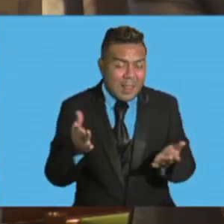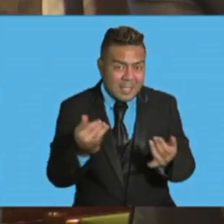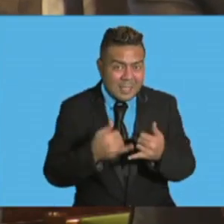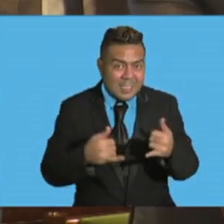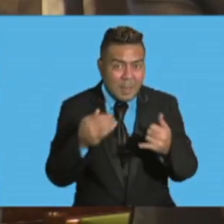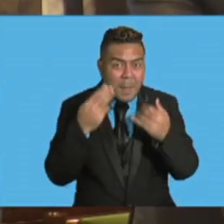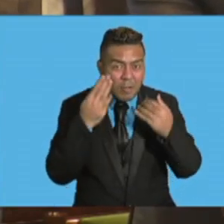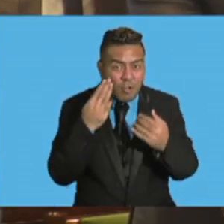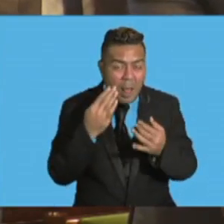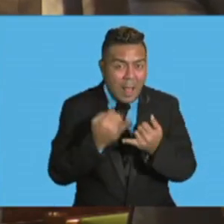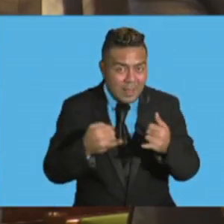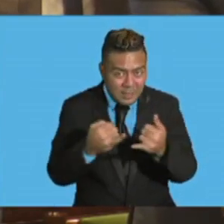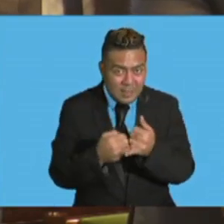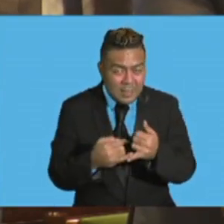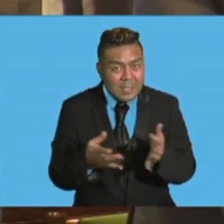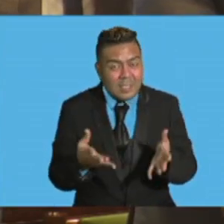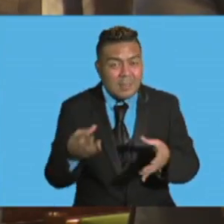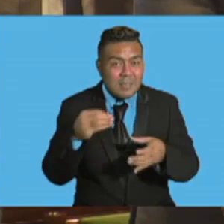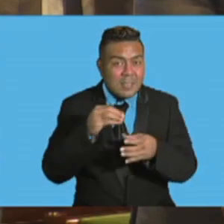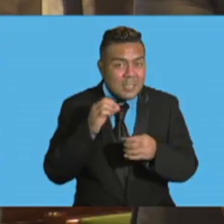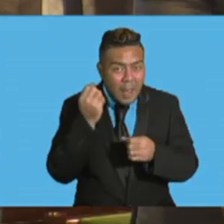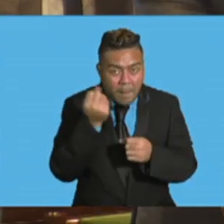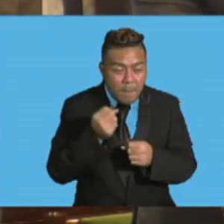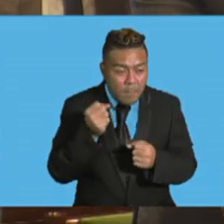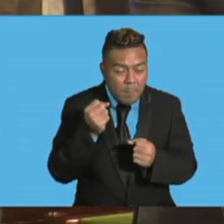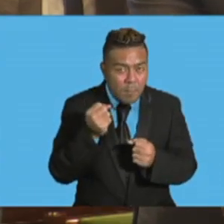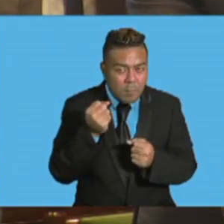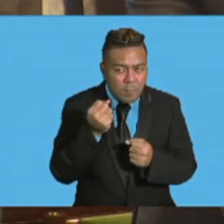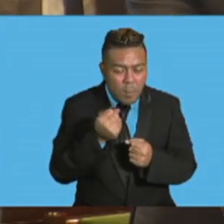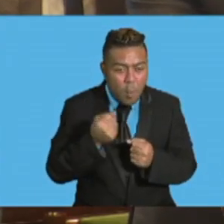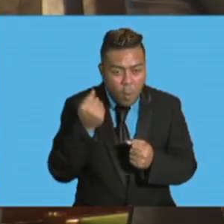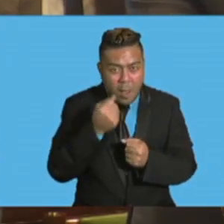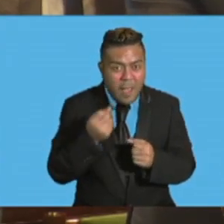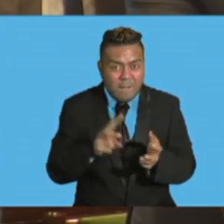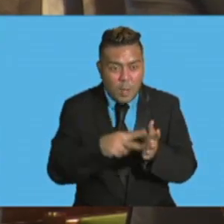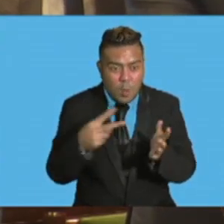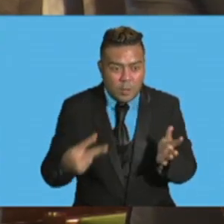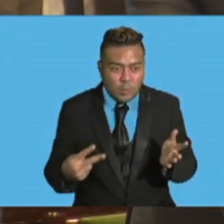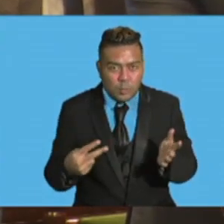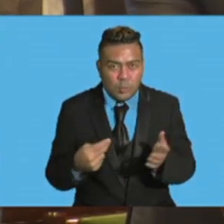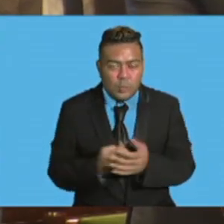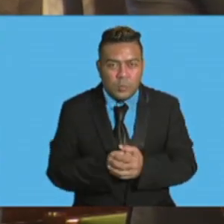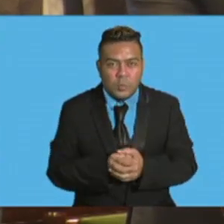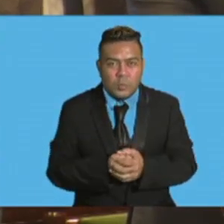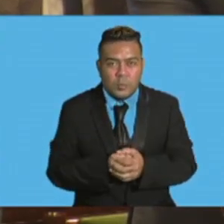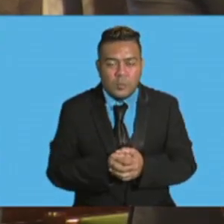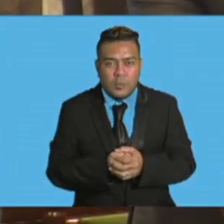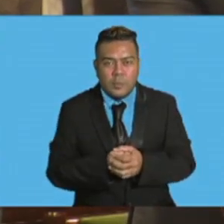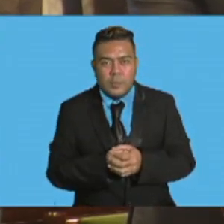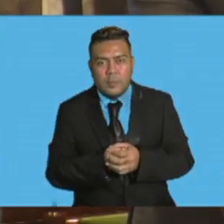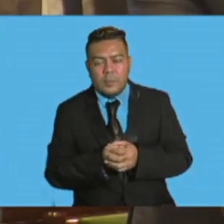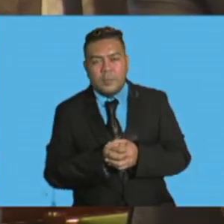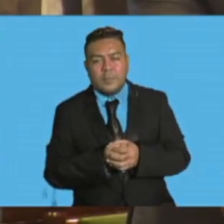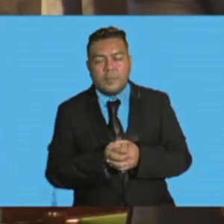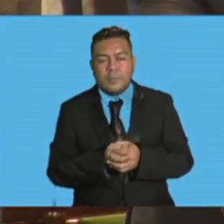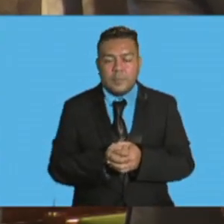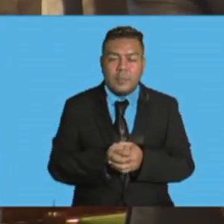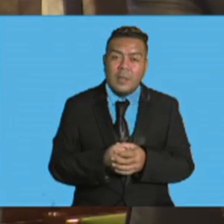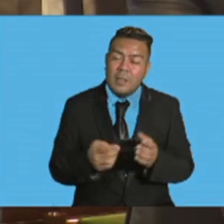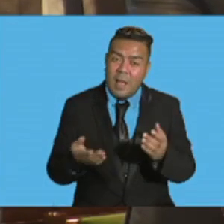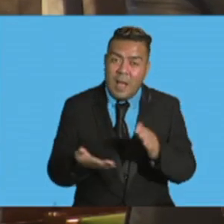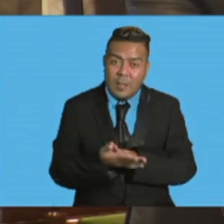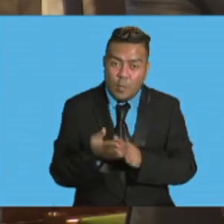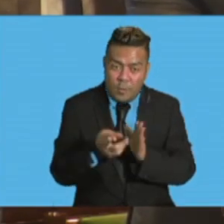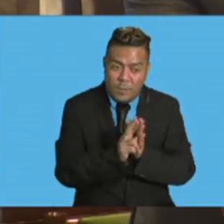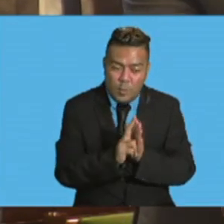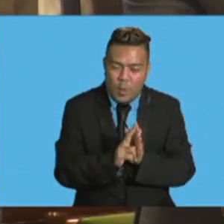in the European Union tax haven blacklist, or the blacklist as they call it. A few other Pacific member countries are currently under review